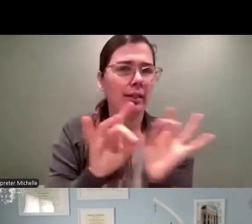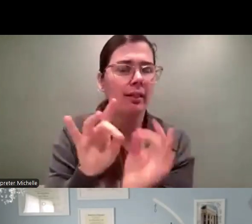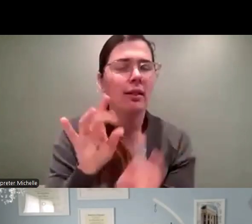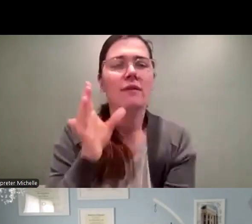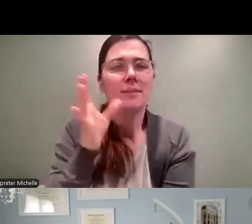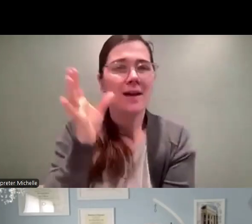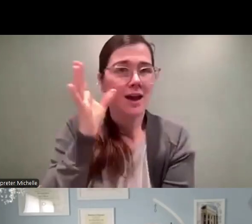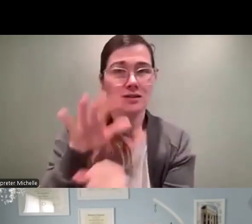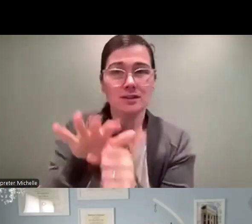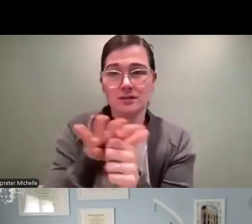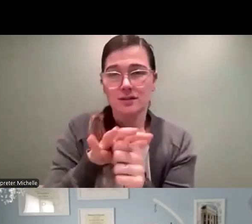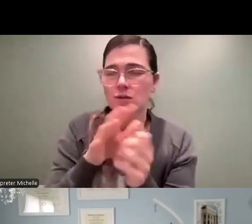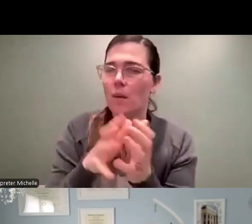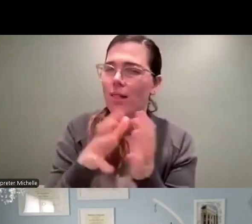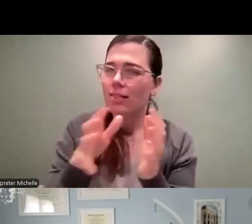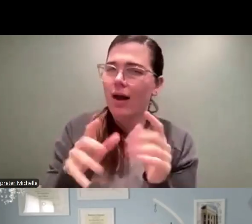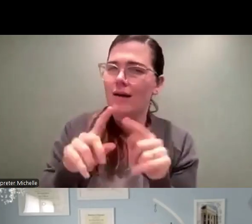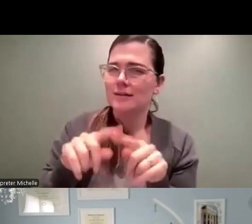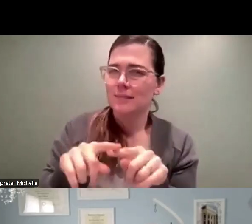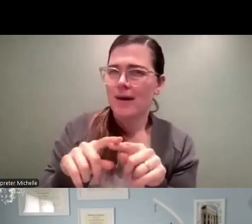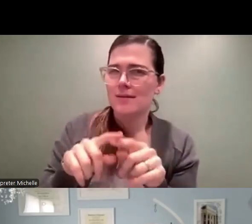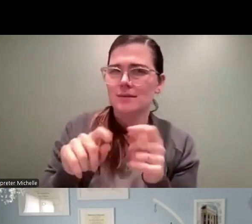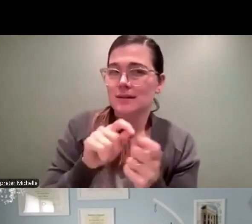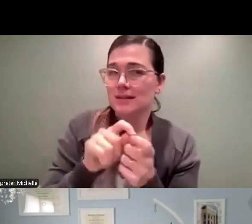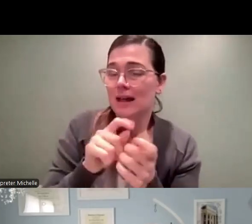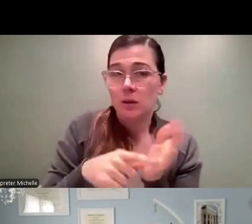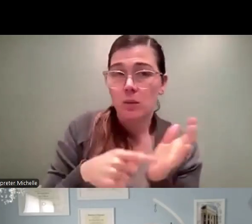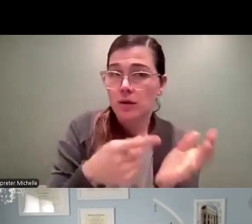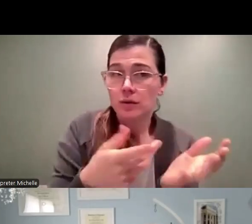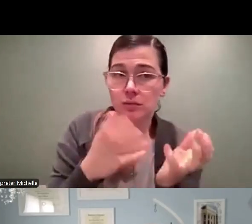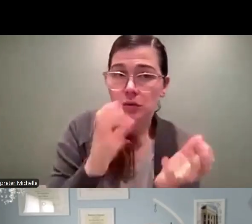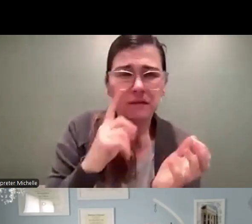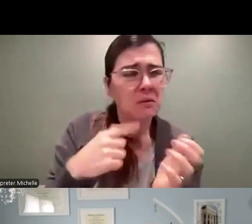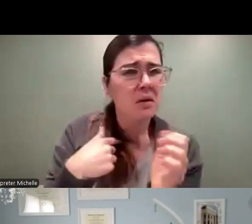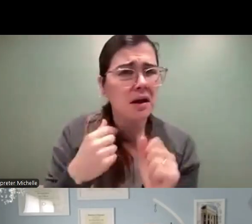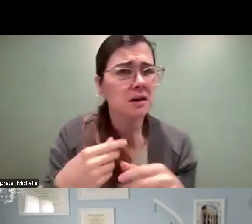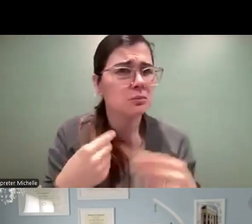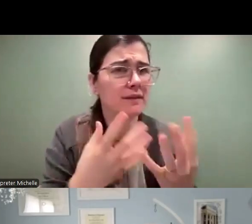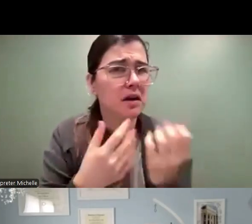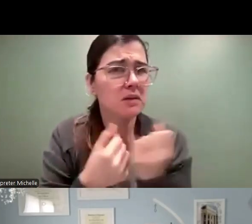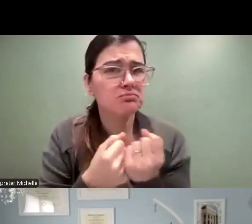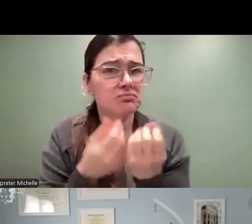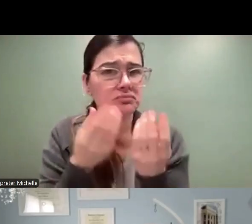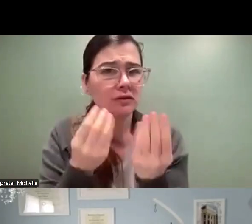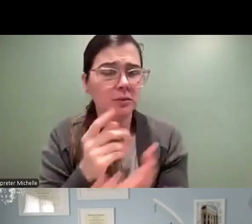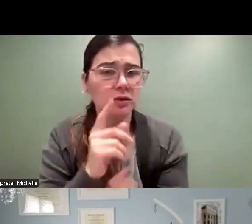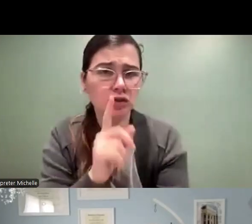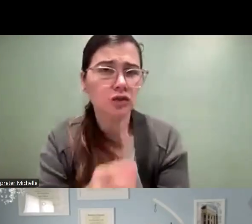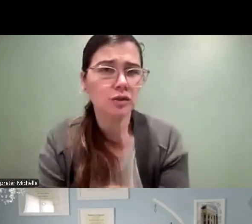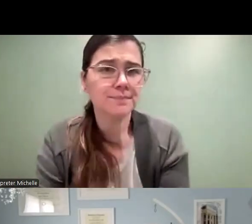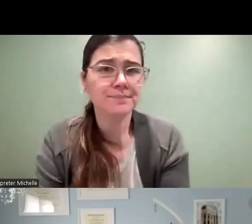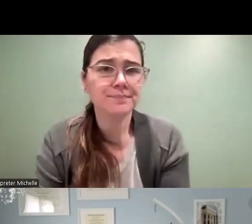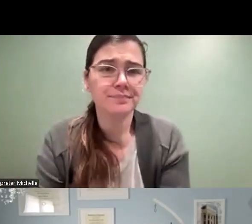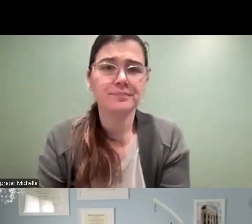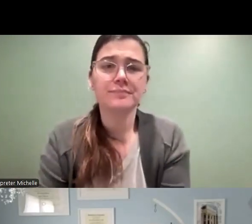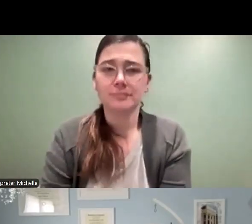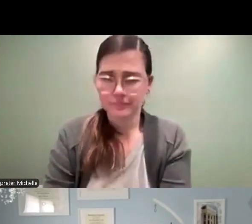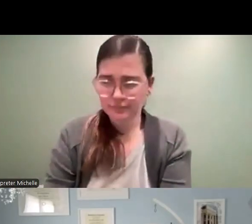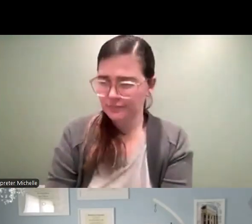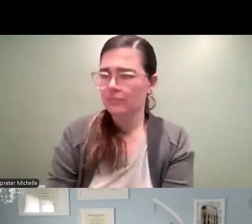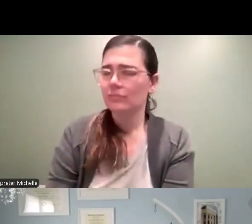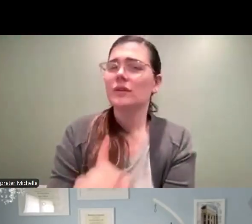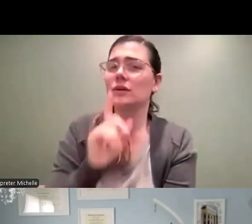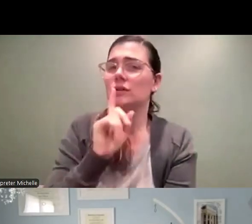depending on exactly what the person's looking for, we can certainly provide them with information. Yep. Okay, perfect. I will send